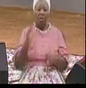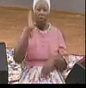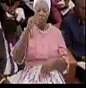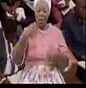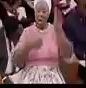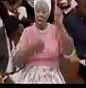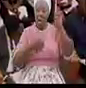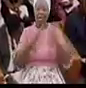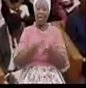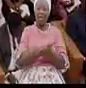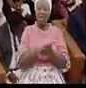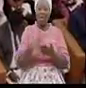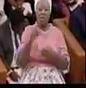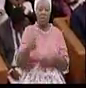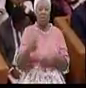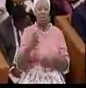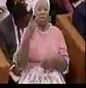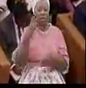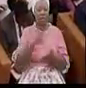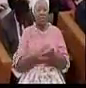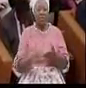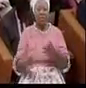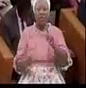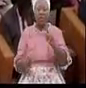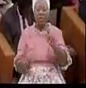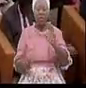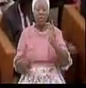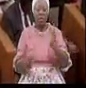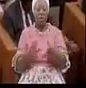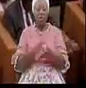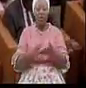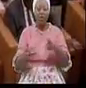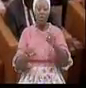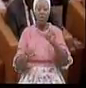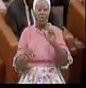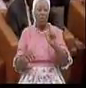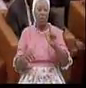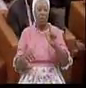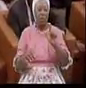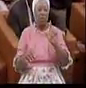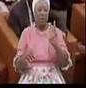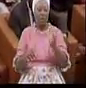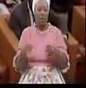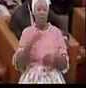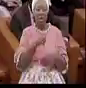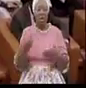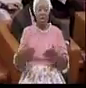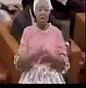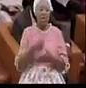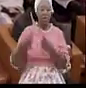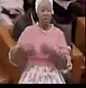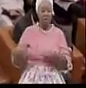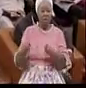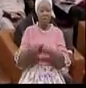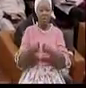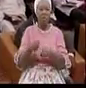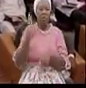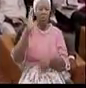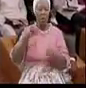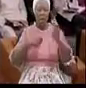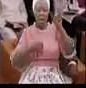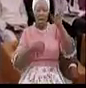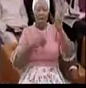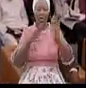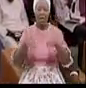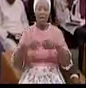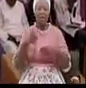I cleanse you. Verse 26, in verse 26, a new heart also will I give